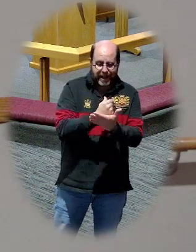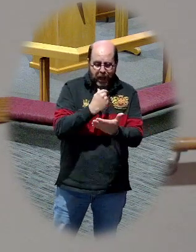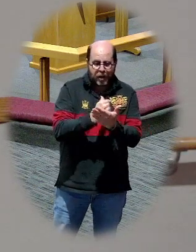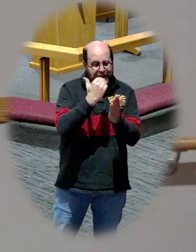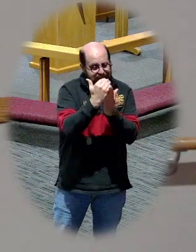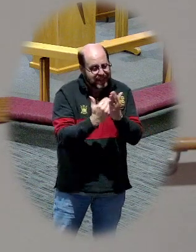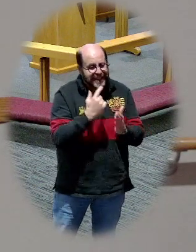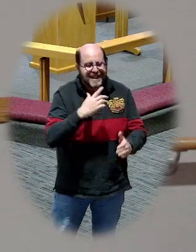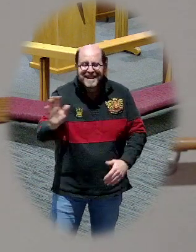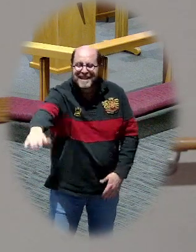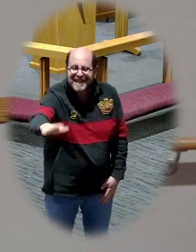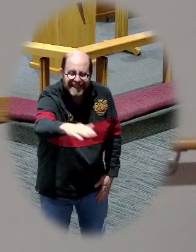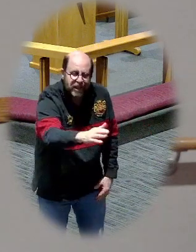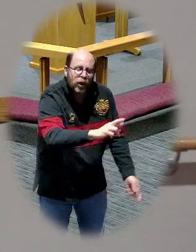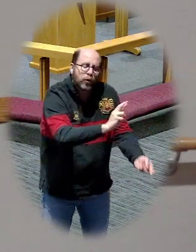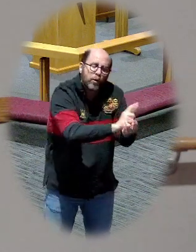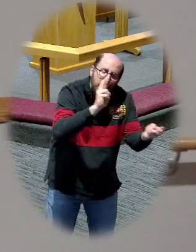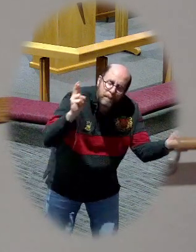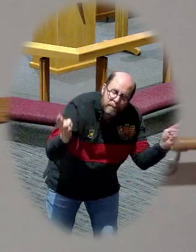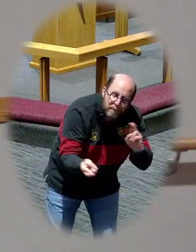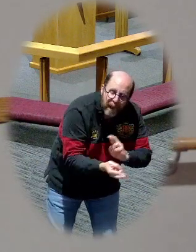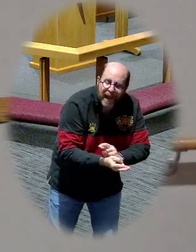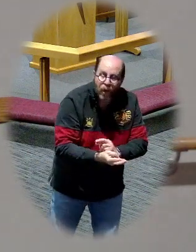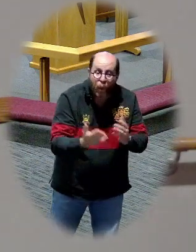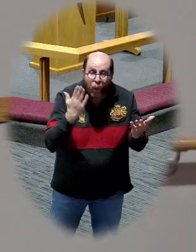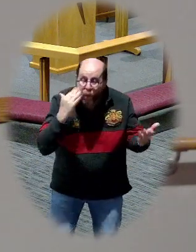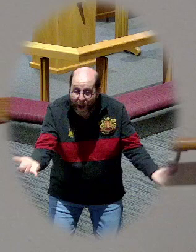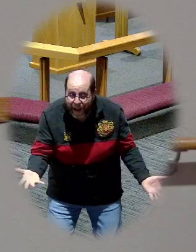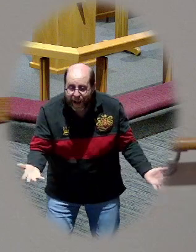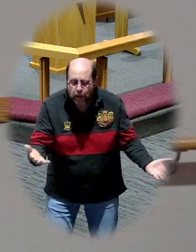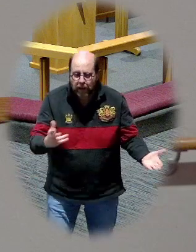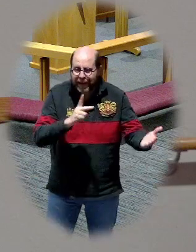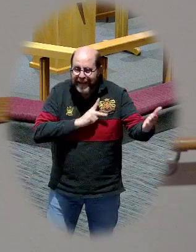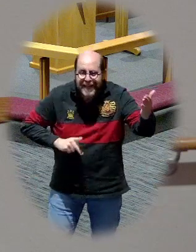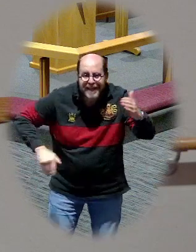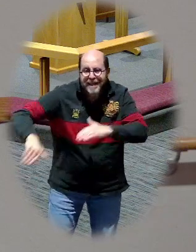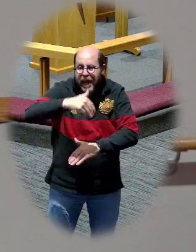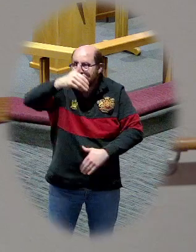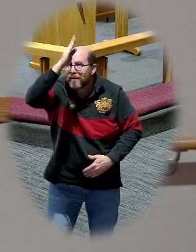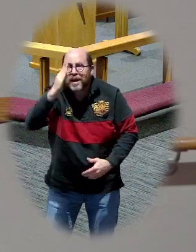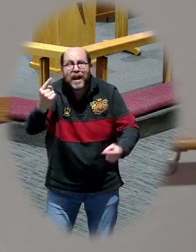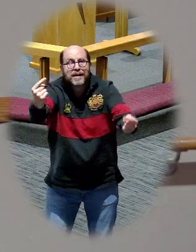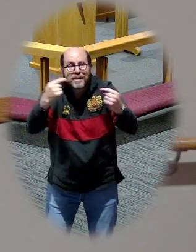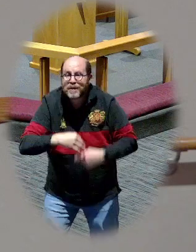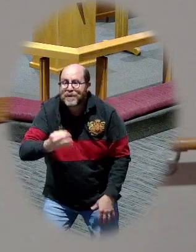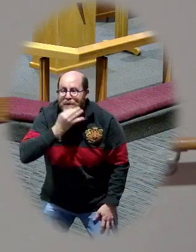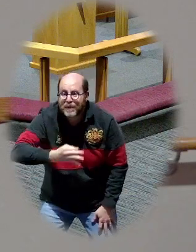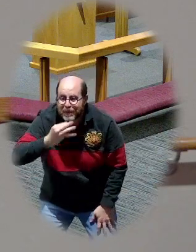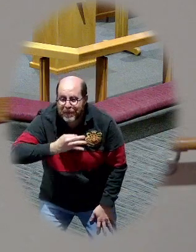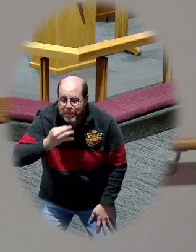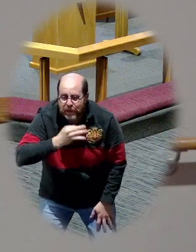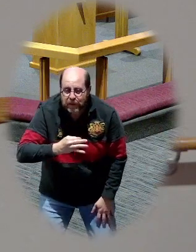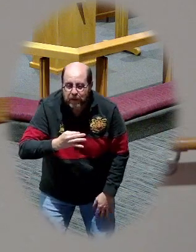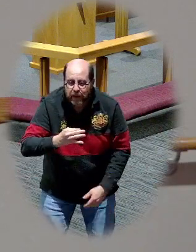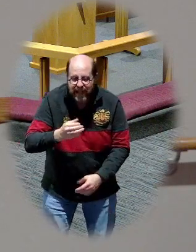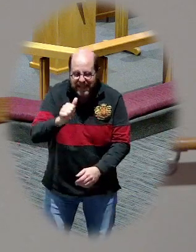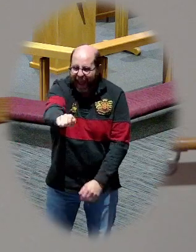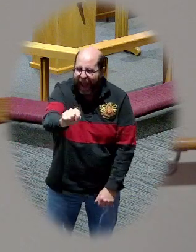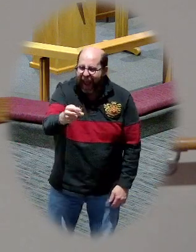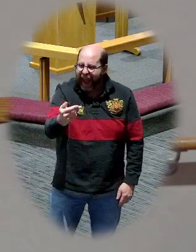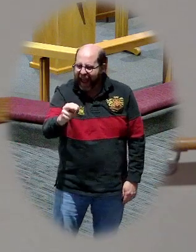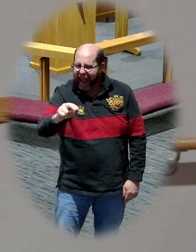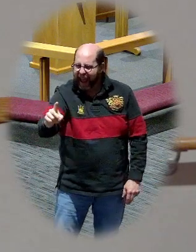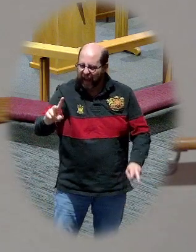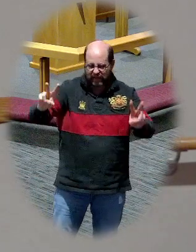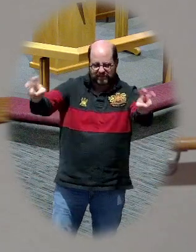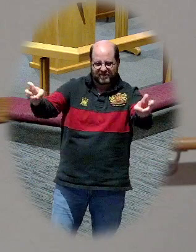to repent. Why? Because the kingdom of heaven is at hand. Well, what does that mean, that it's at hand? It